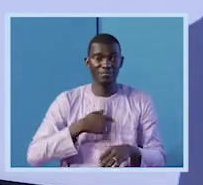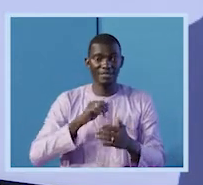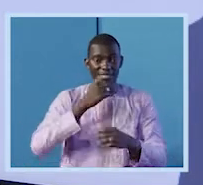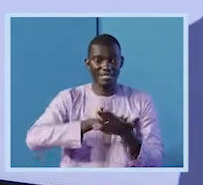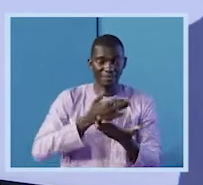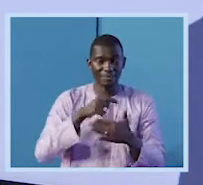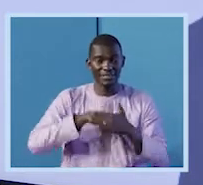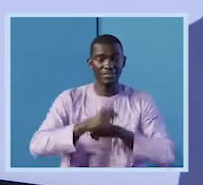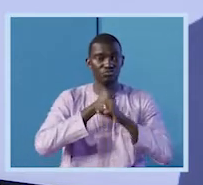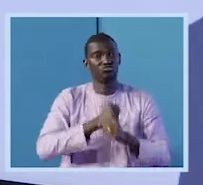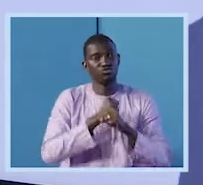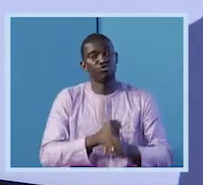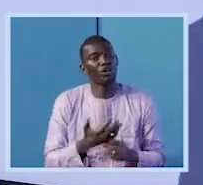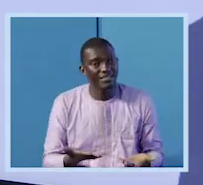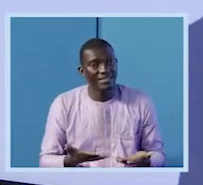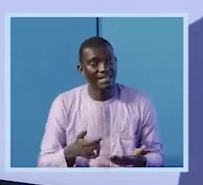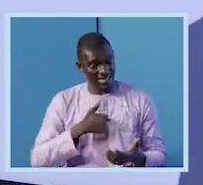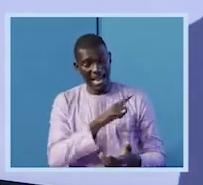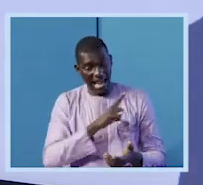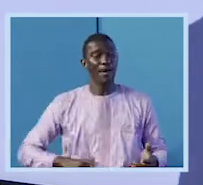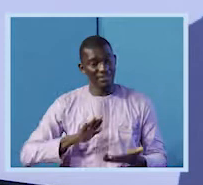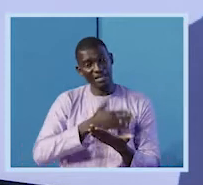as well. Exactly. So sometimes